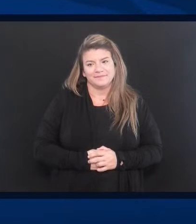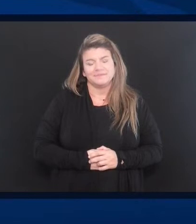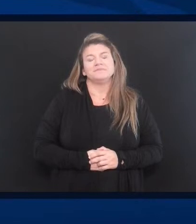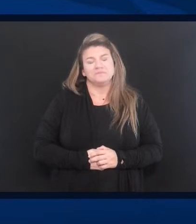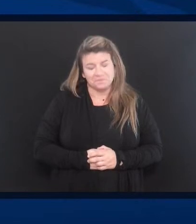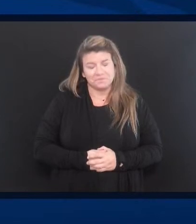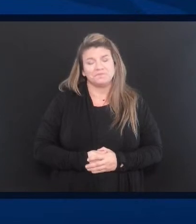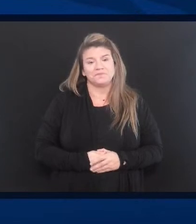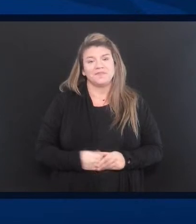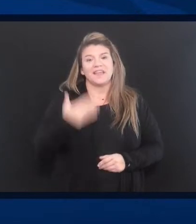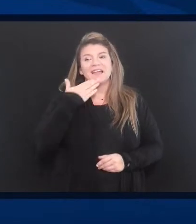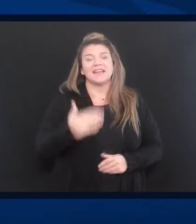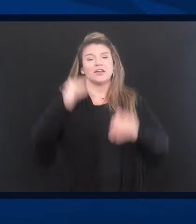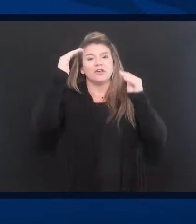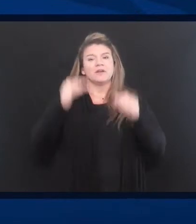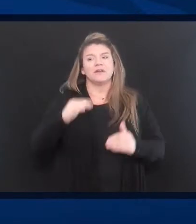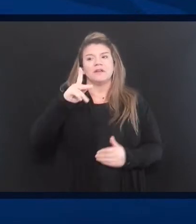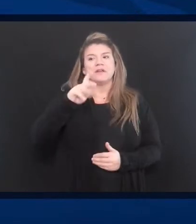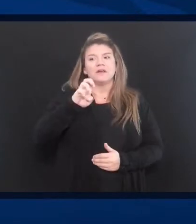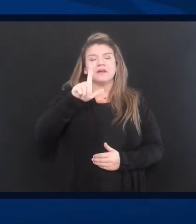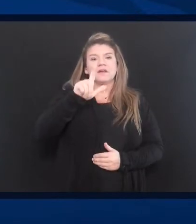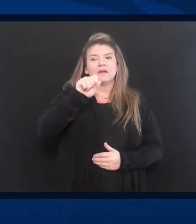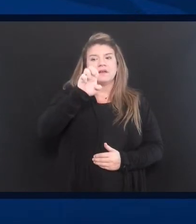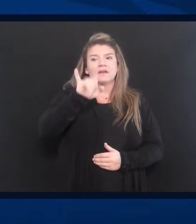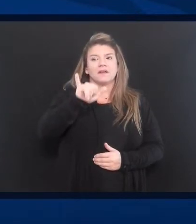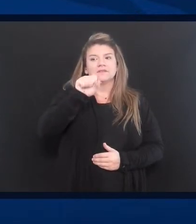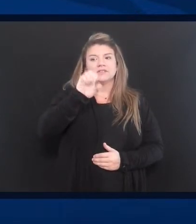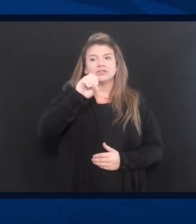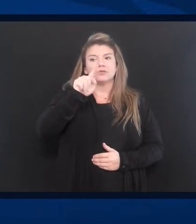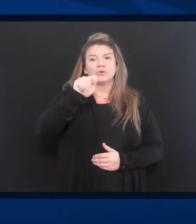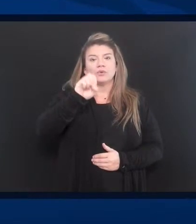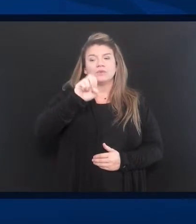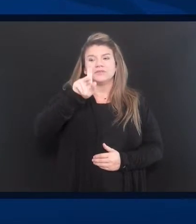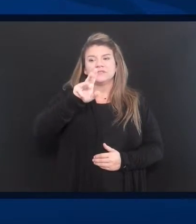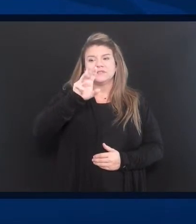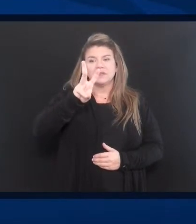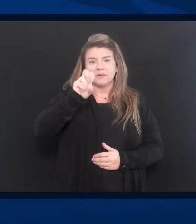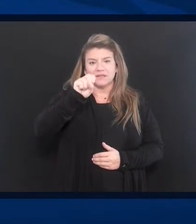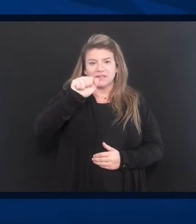Thank you, Steve. Next, we'll go to Kelsey Soto with WSAZ.